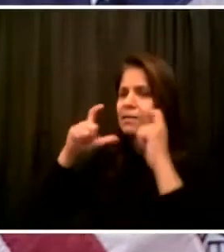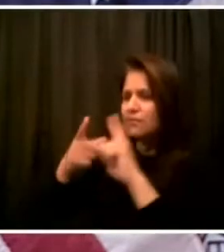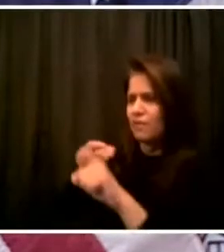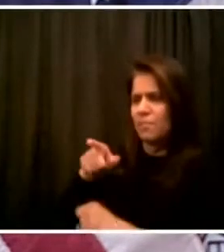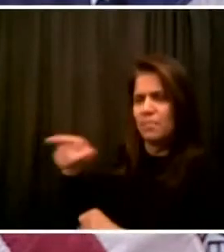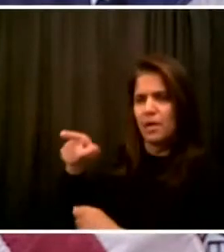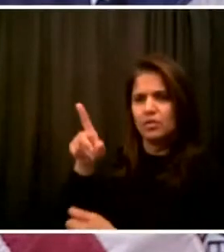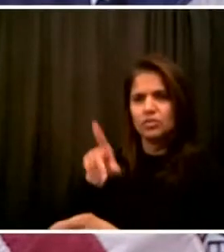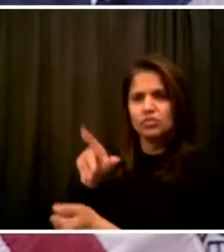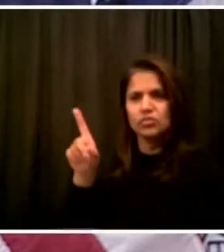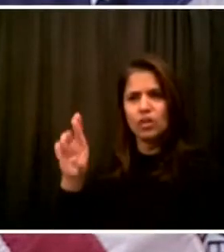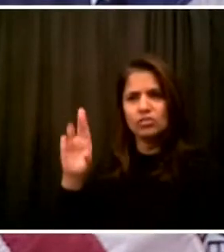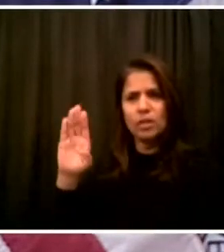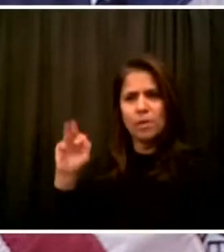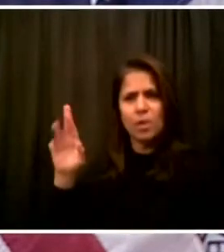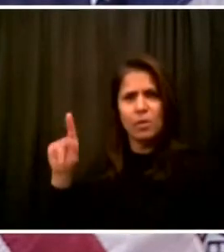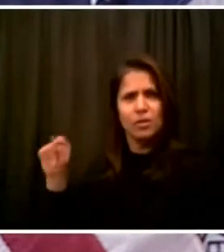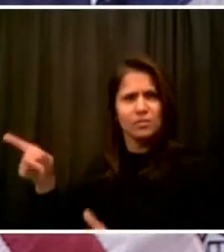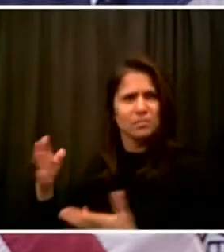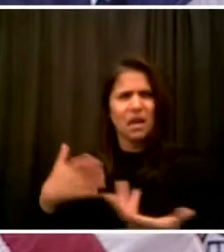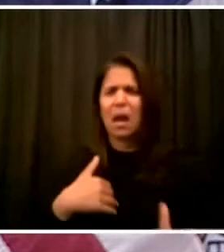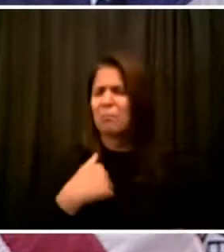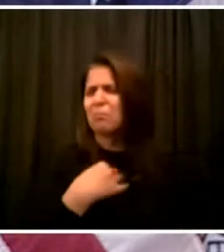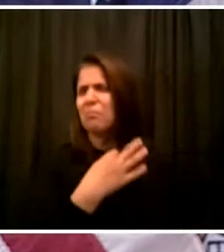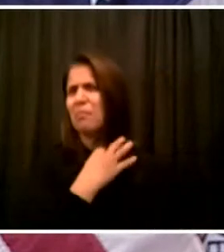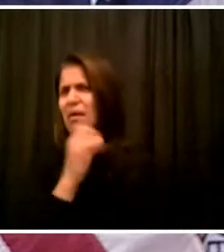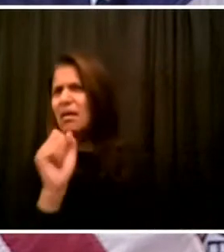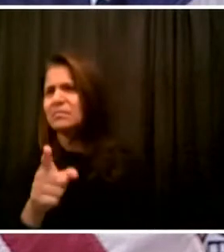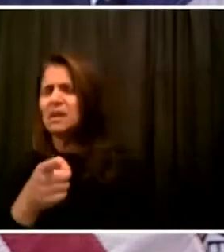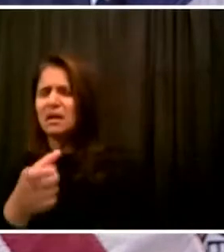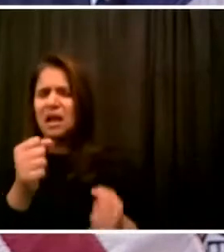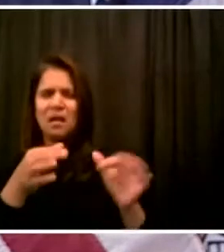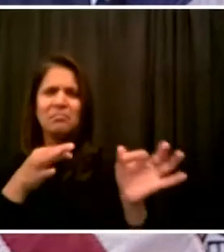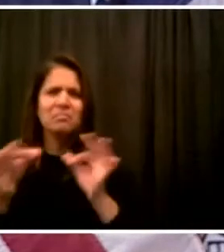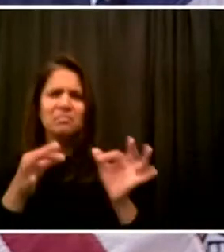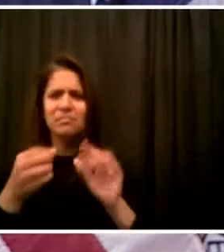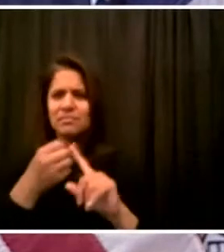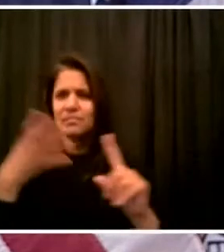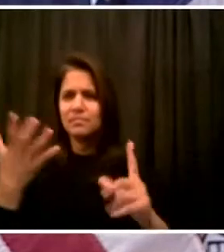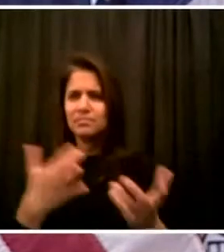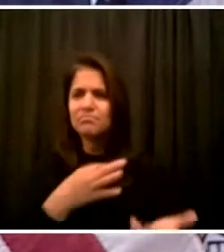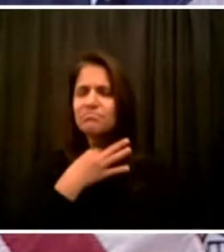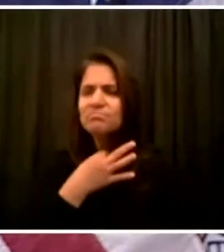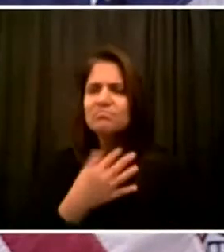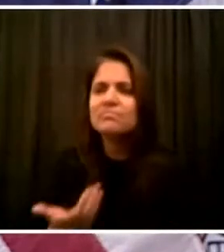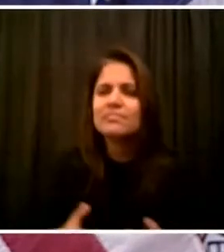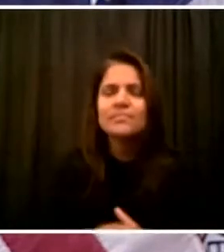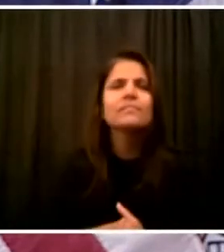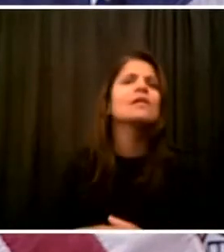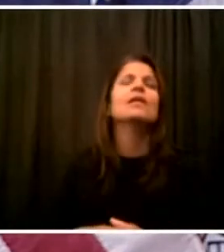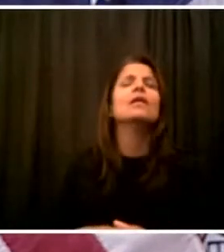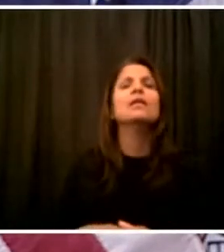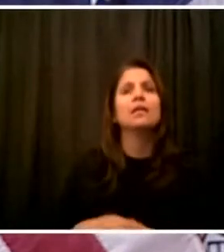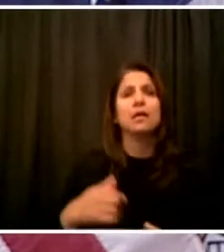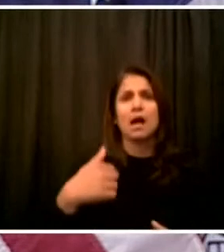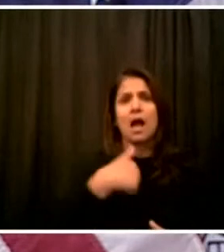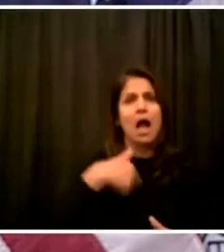Yeah. Anna, again, I have not heard the details of this situation.